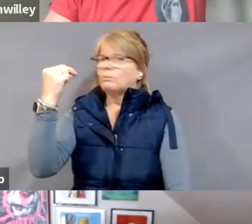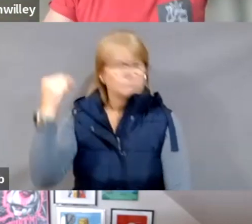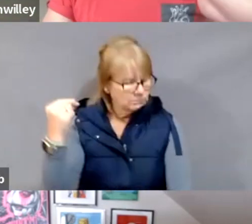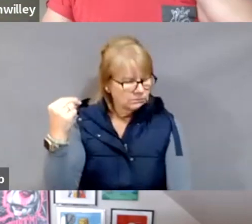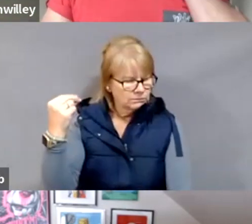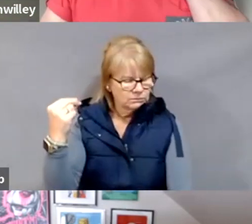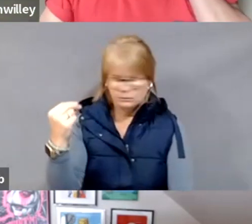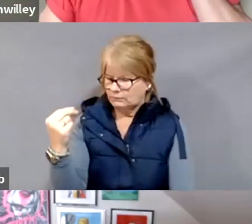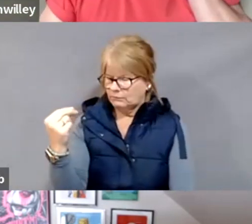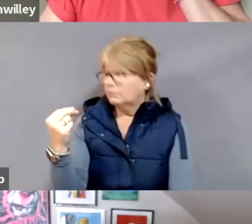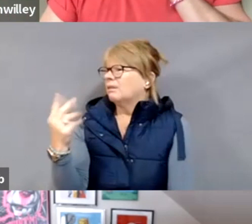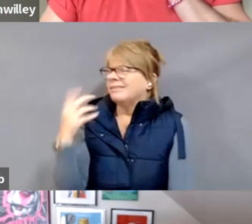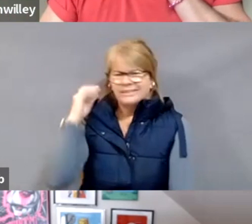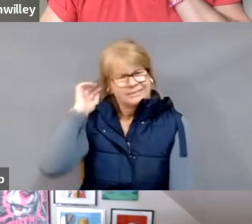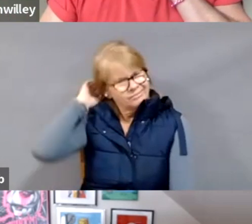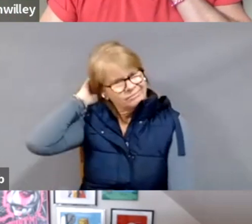Well,